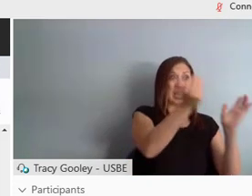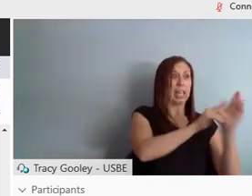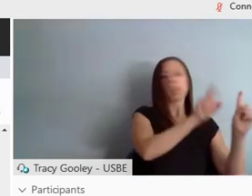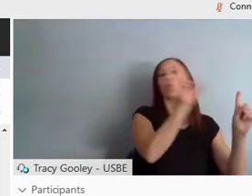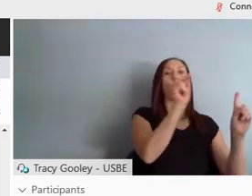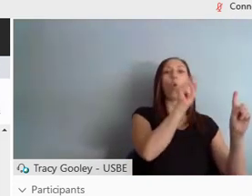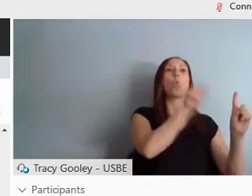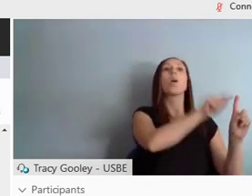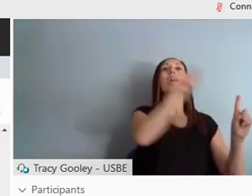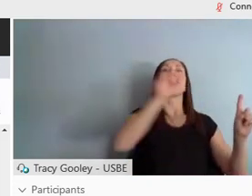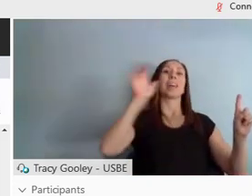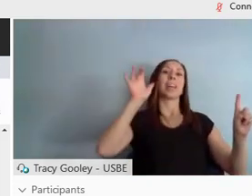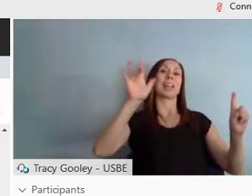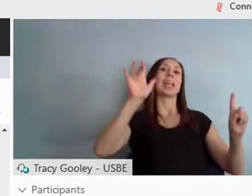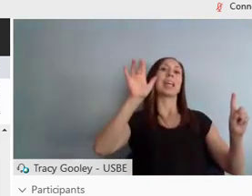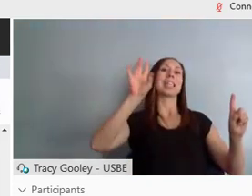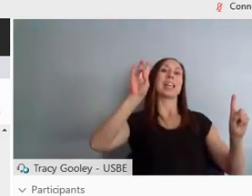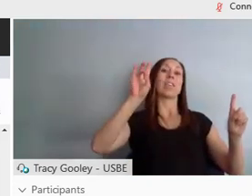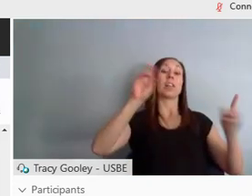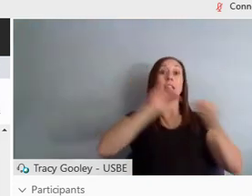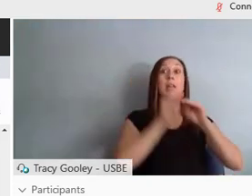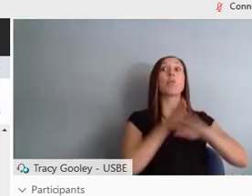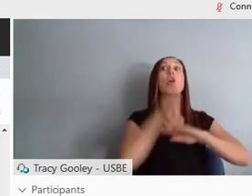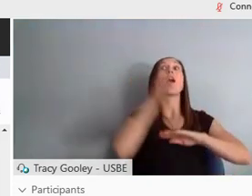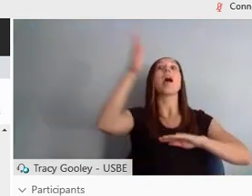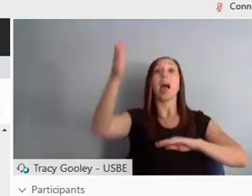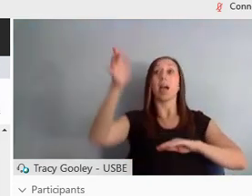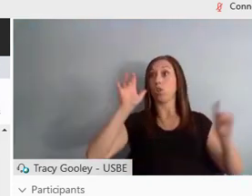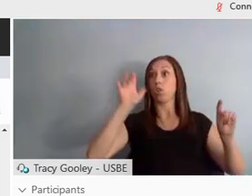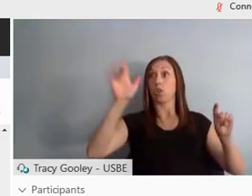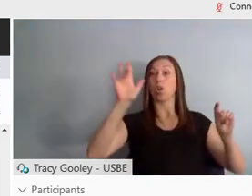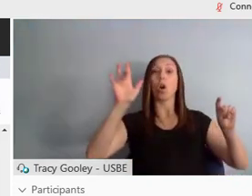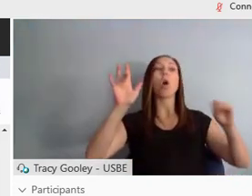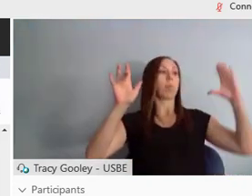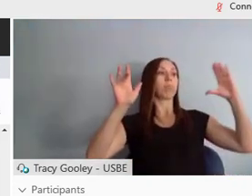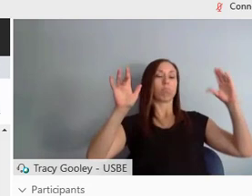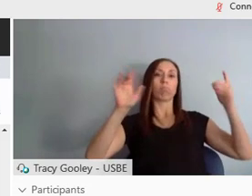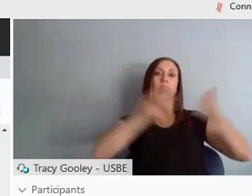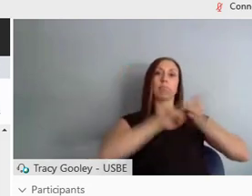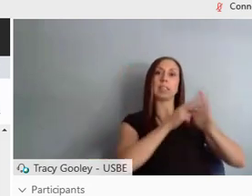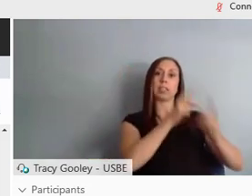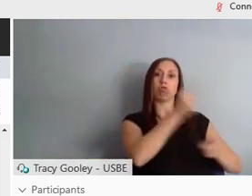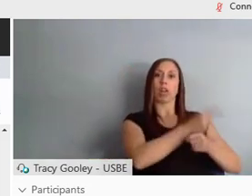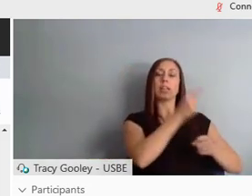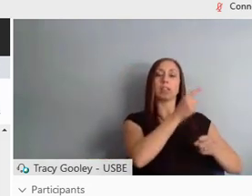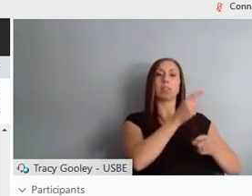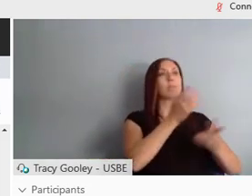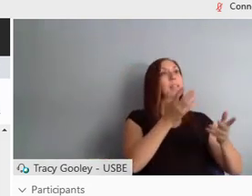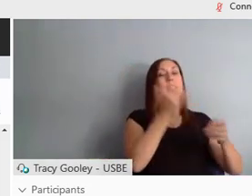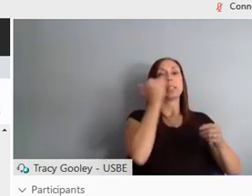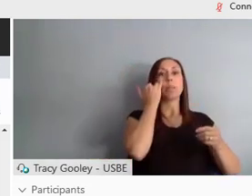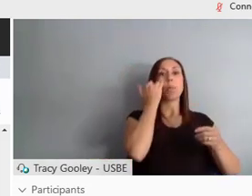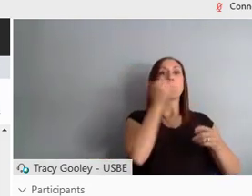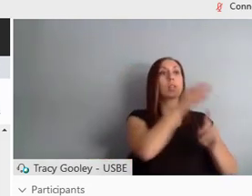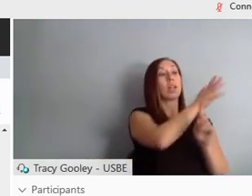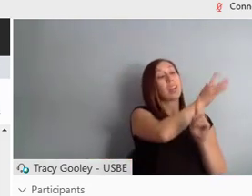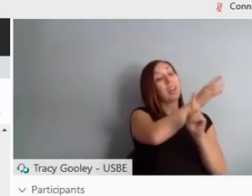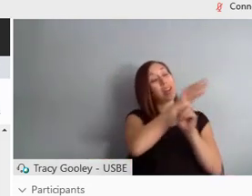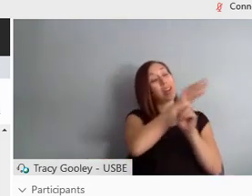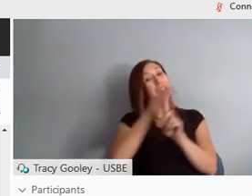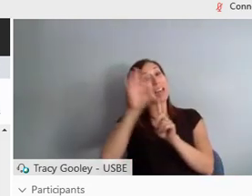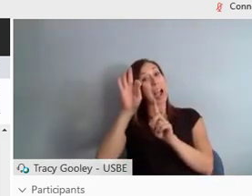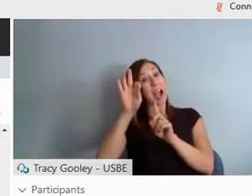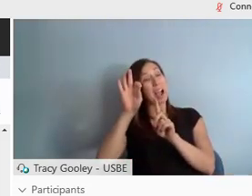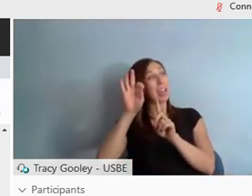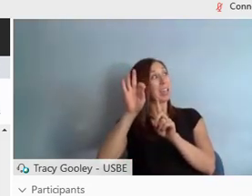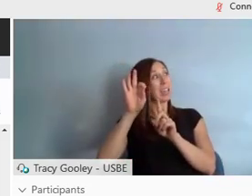that to remove the mark from number 6. So, and that applies to anything. Say they counted to 9, correct?